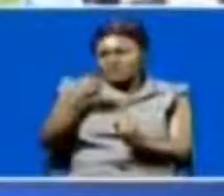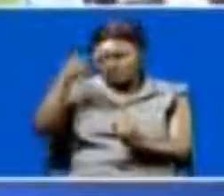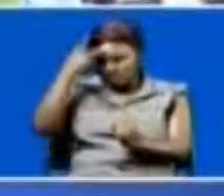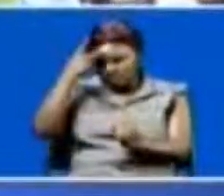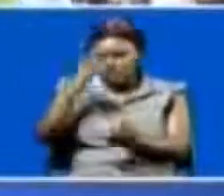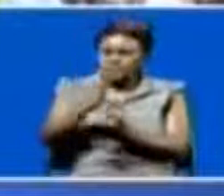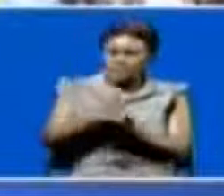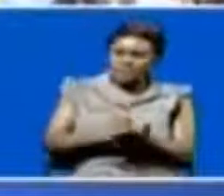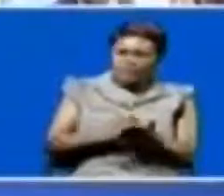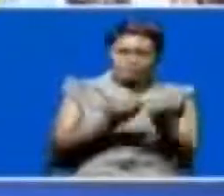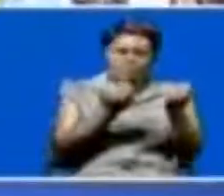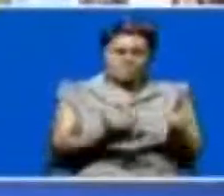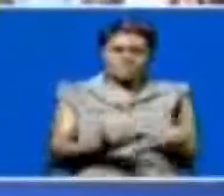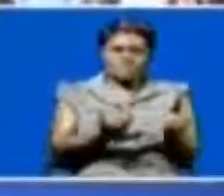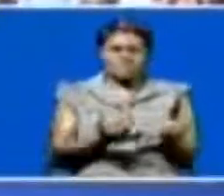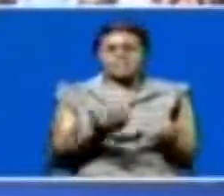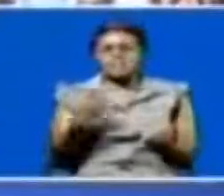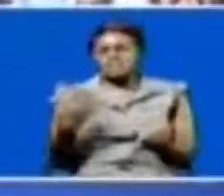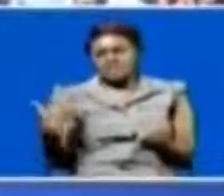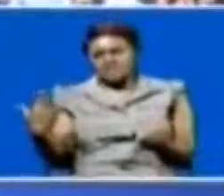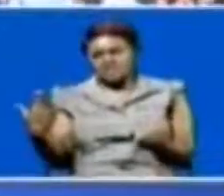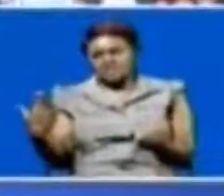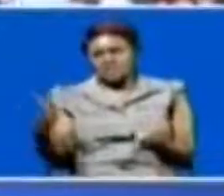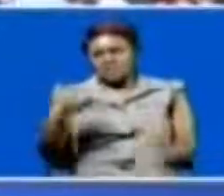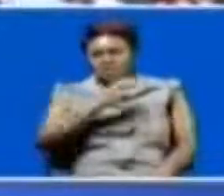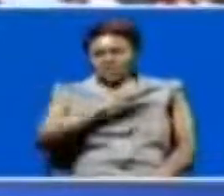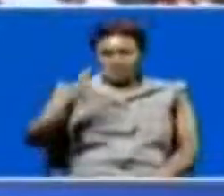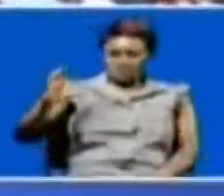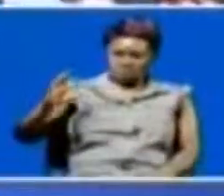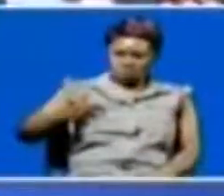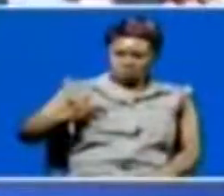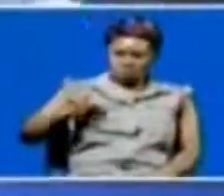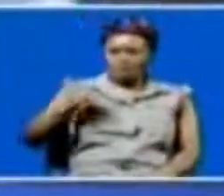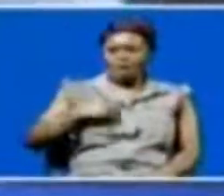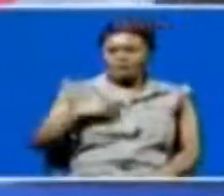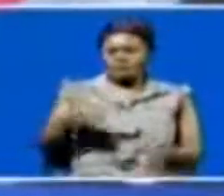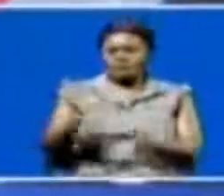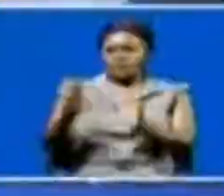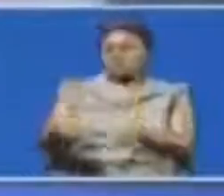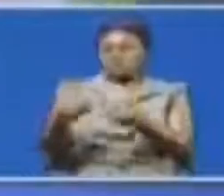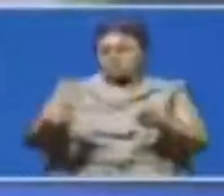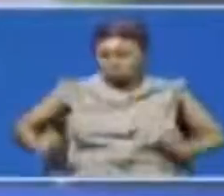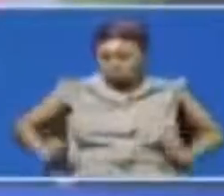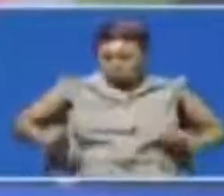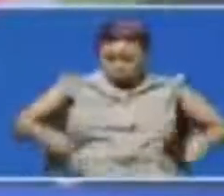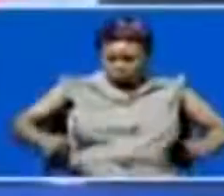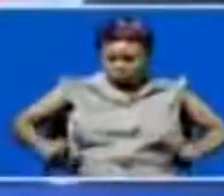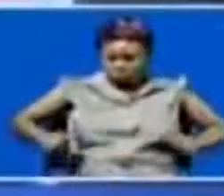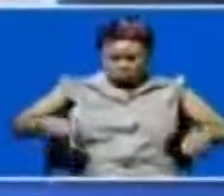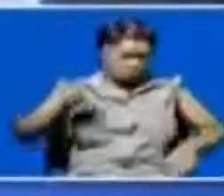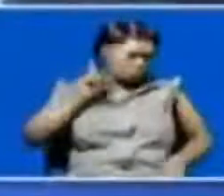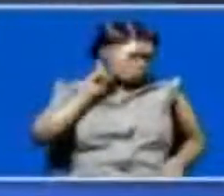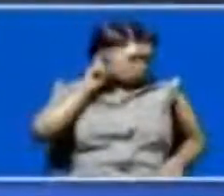those that are in need of assistive devices, the council has that provision. Wheelchairs, crutches, hearing aid,